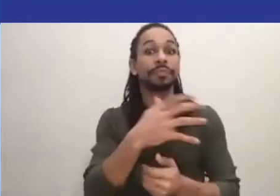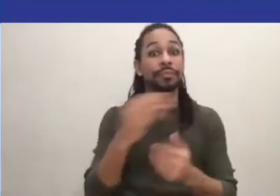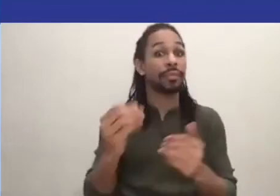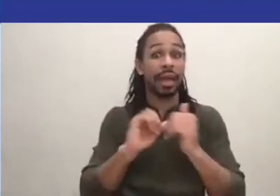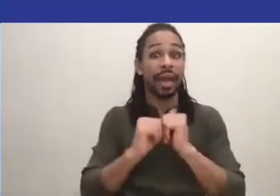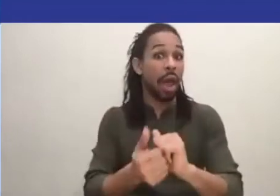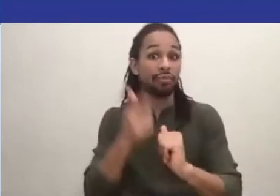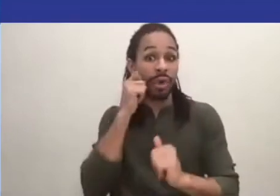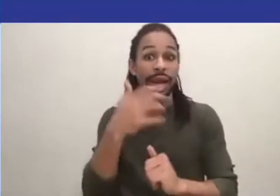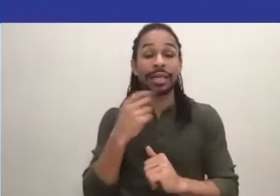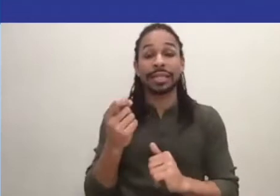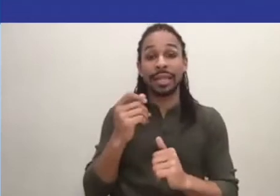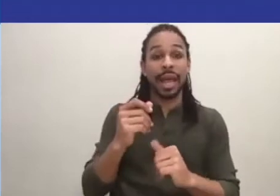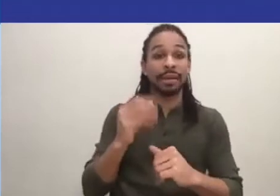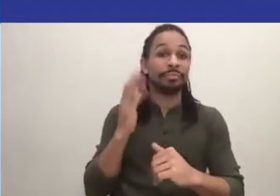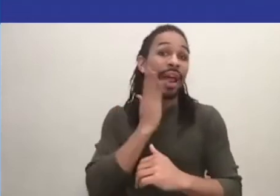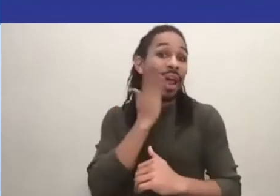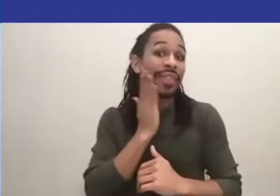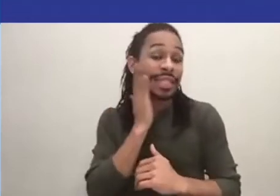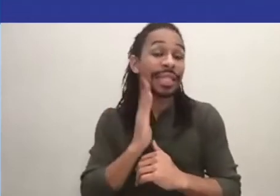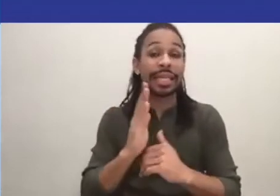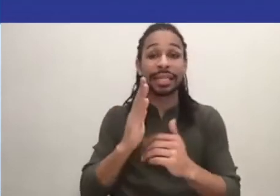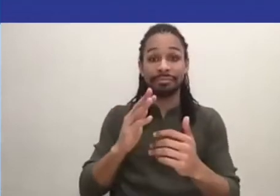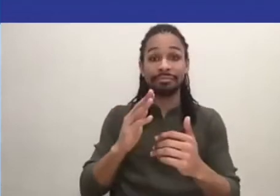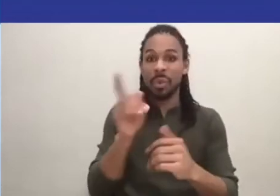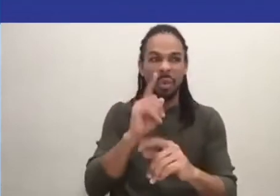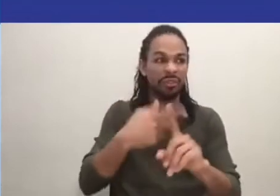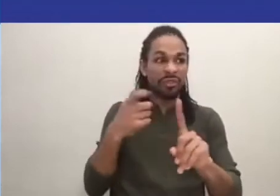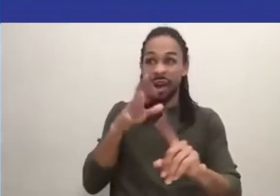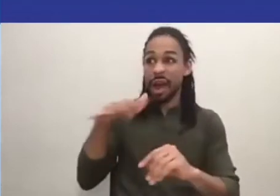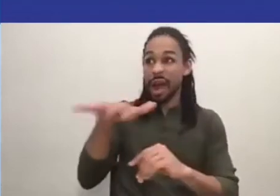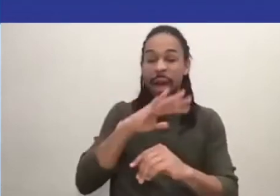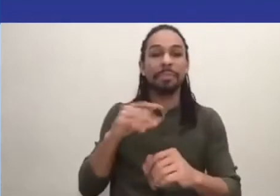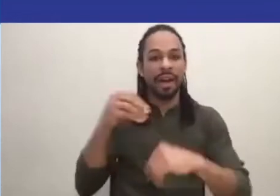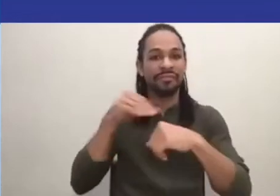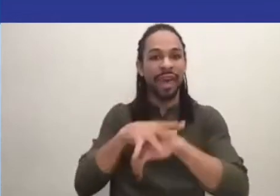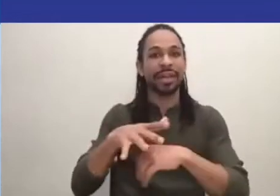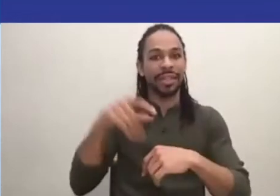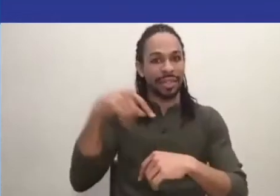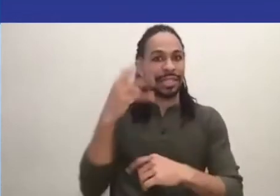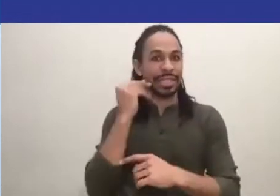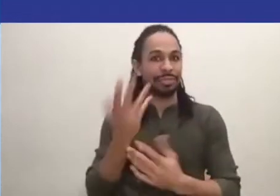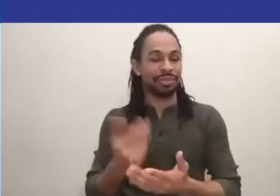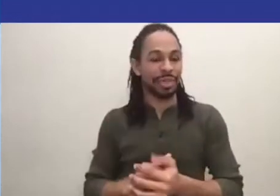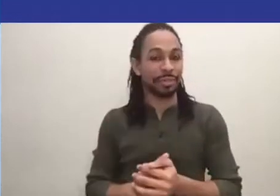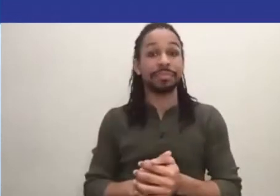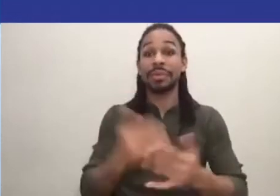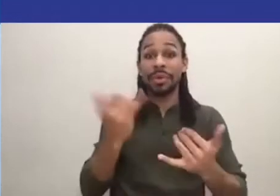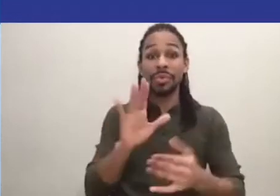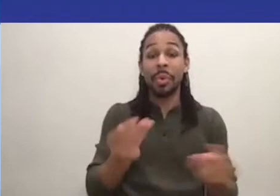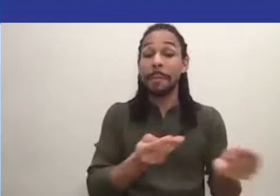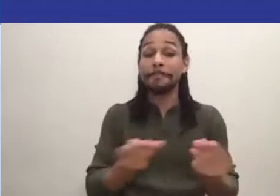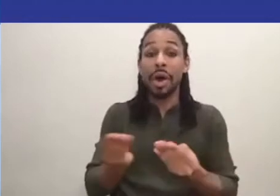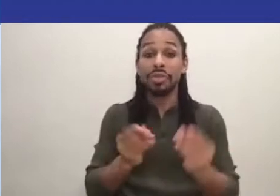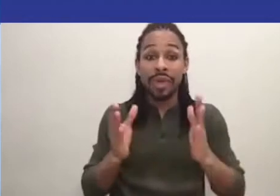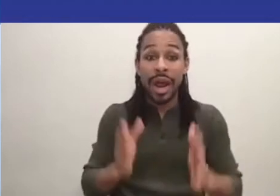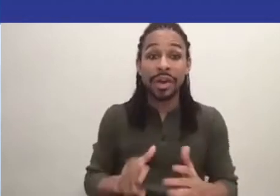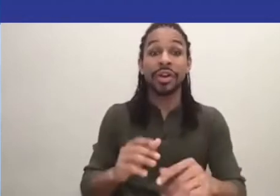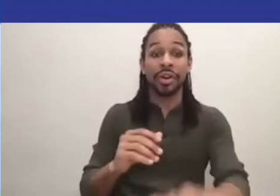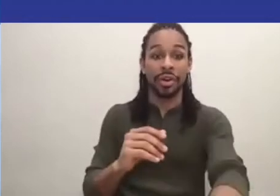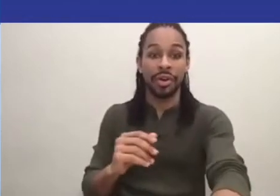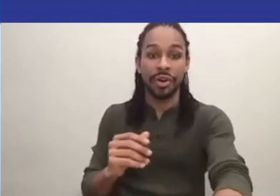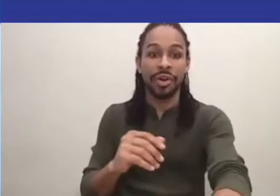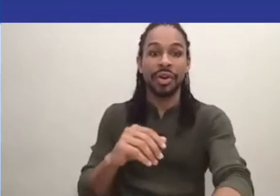ethnicity affect this experience. So I'd love to welcome your moderator for today's discussion, Principal of Rodney Eric Lopez